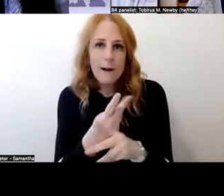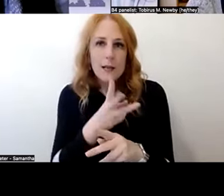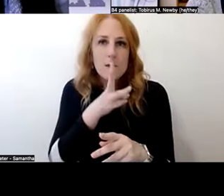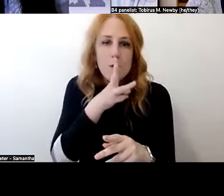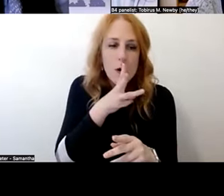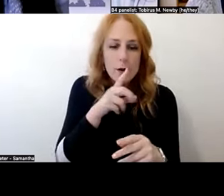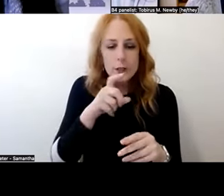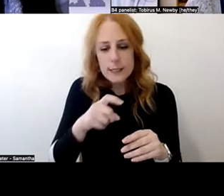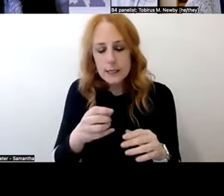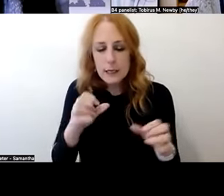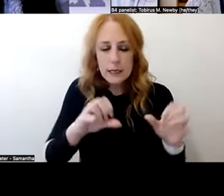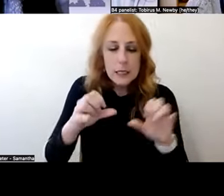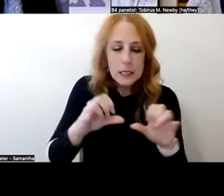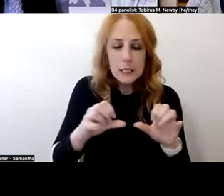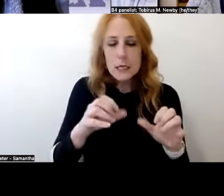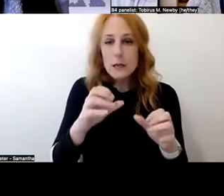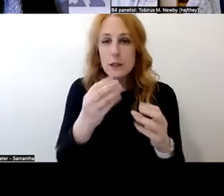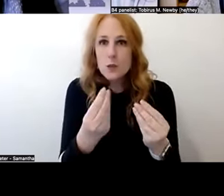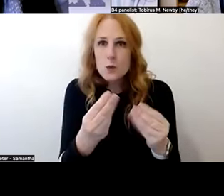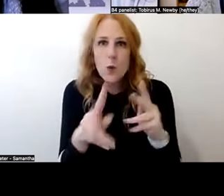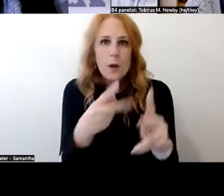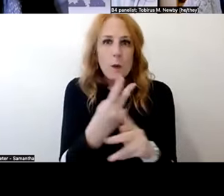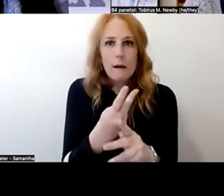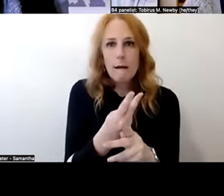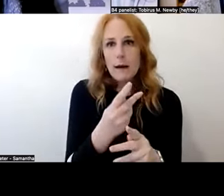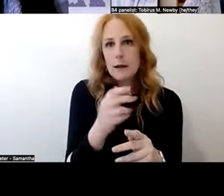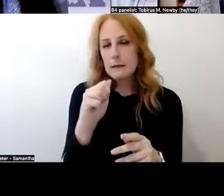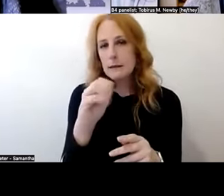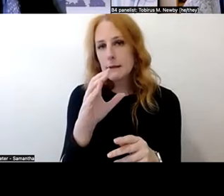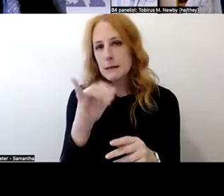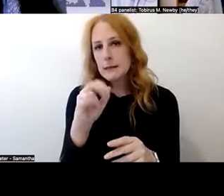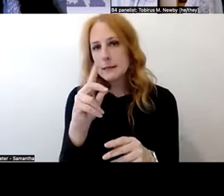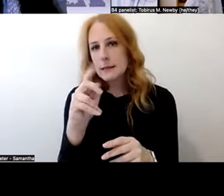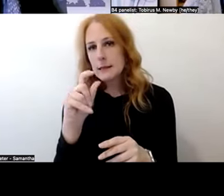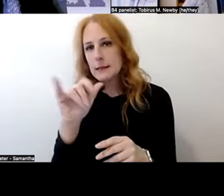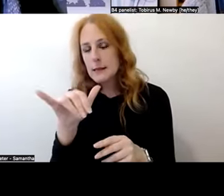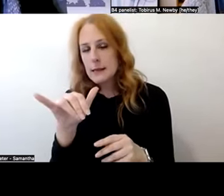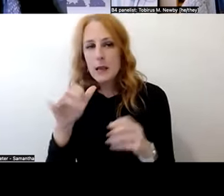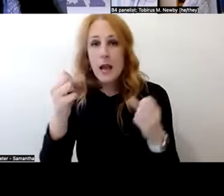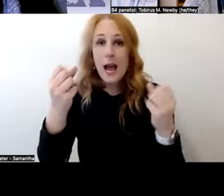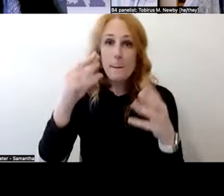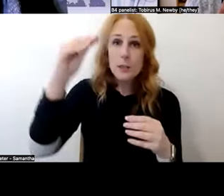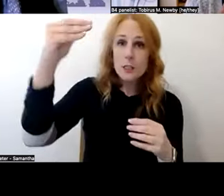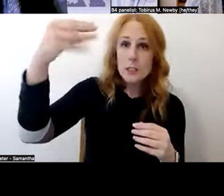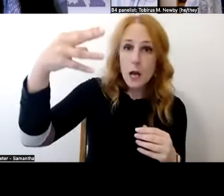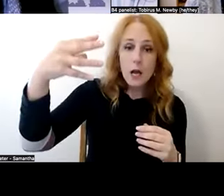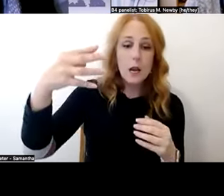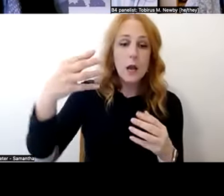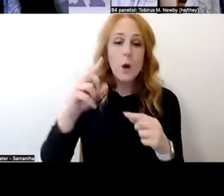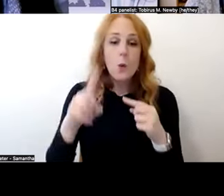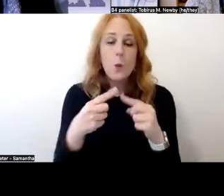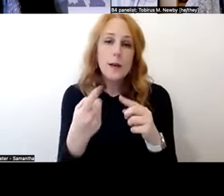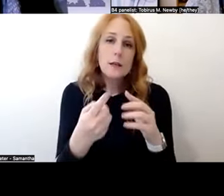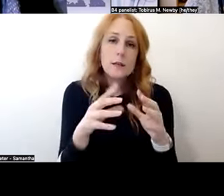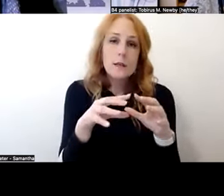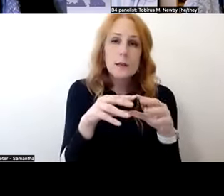does, what does the acidity of the soil? What does the right amount of sunlight? When are its dormant periods? When I really start to